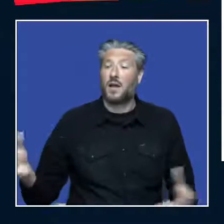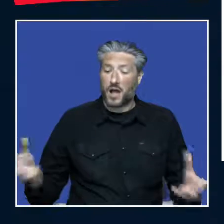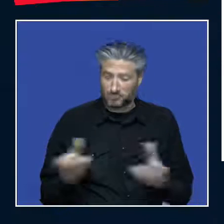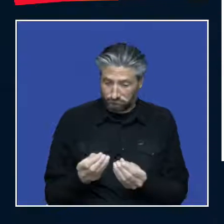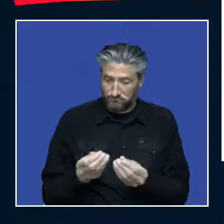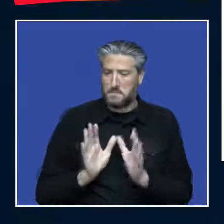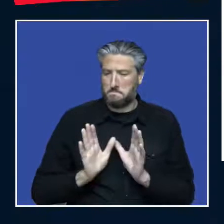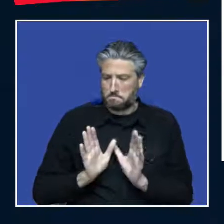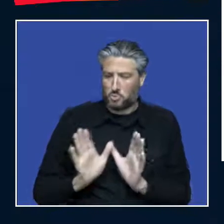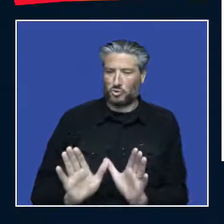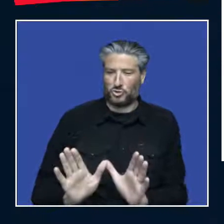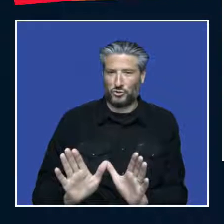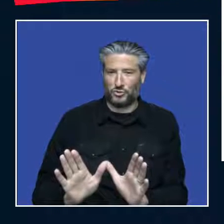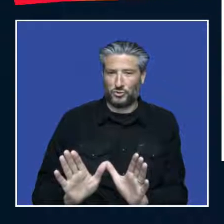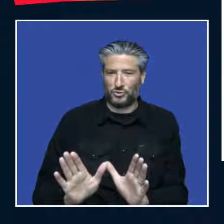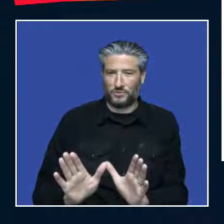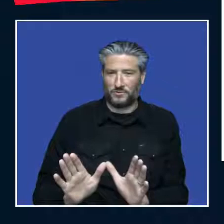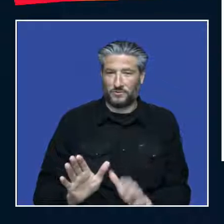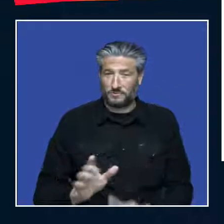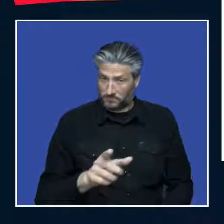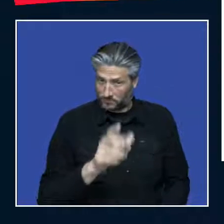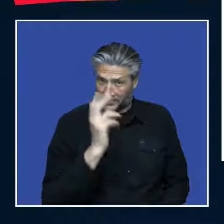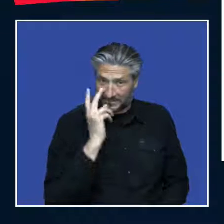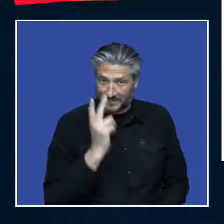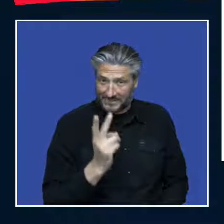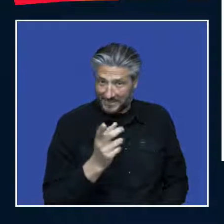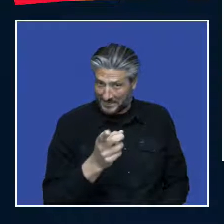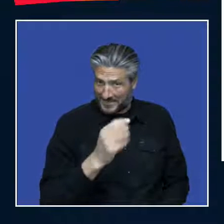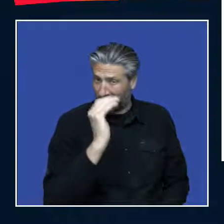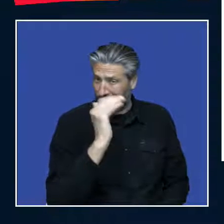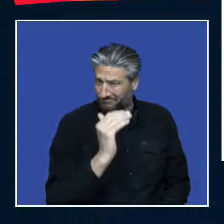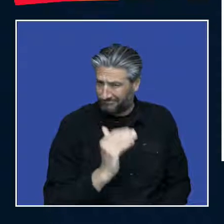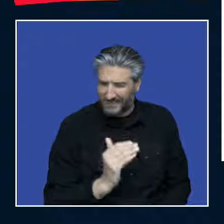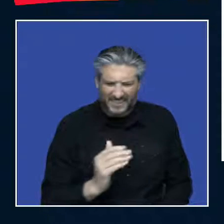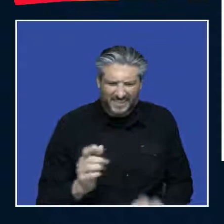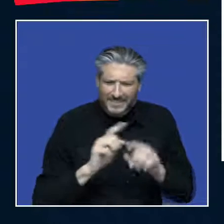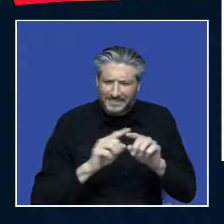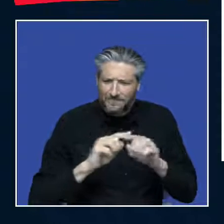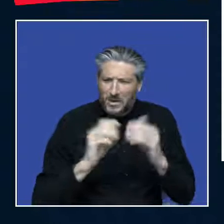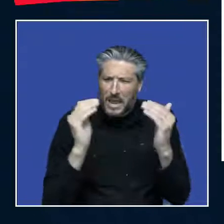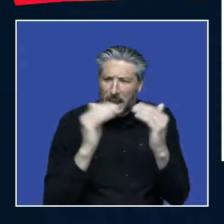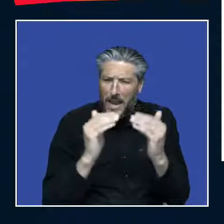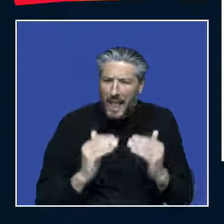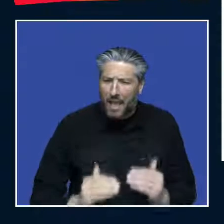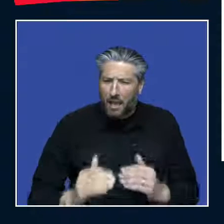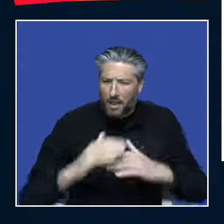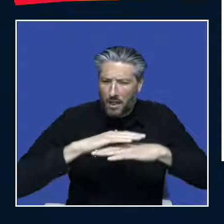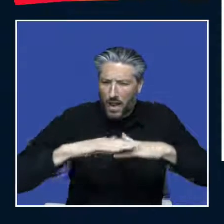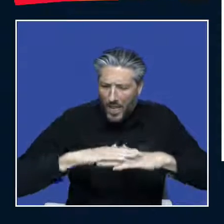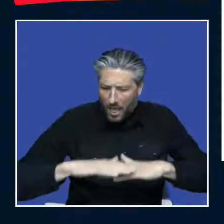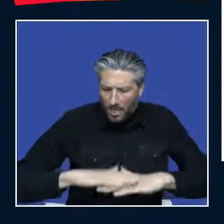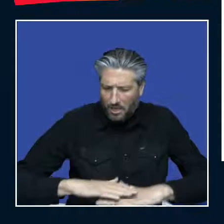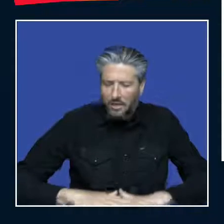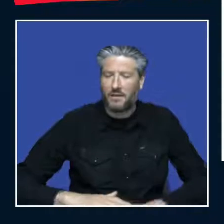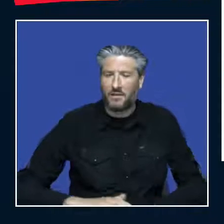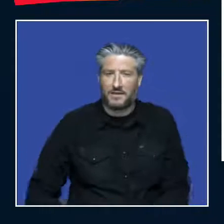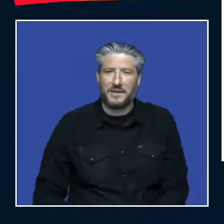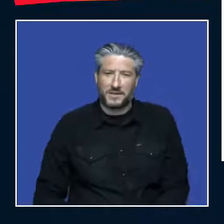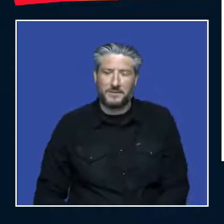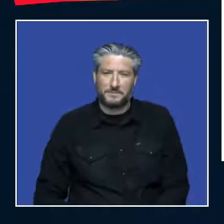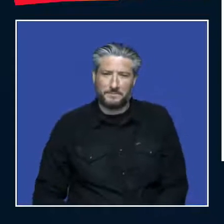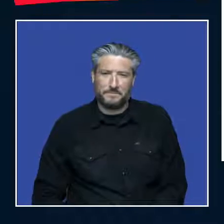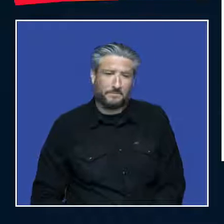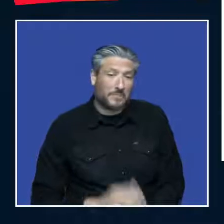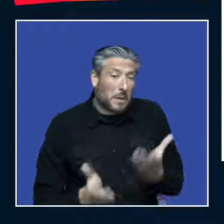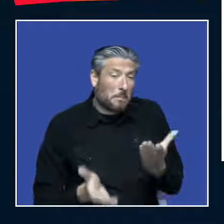here you can also see the size. So I'm having a lot of layers, and also they're not very small. So you might want to investigate